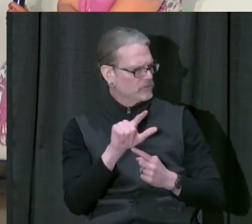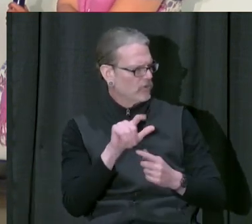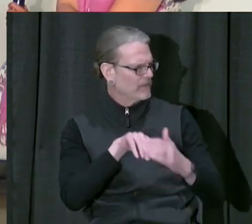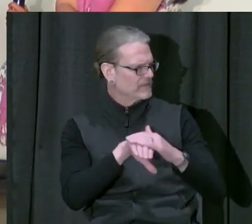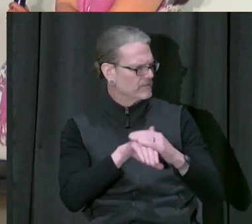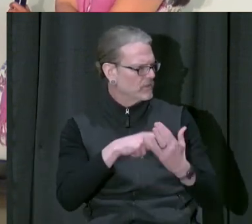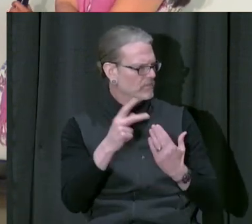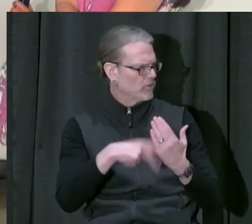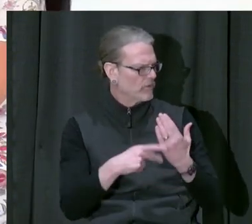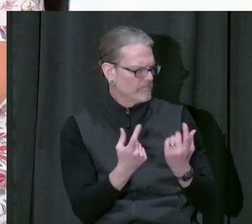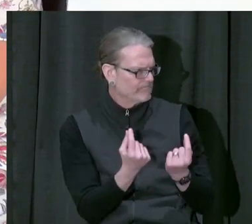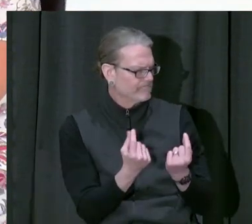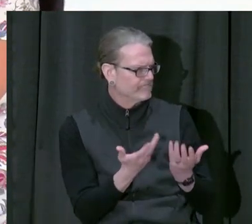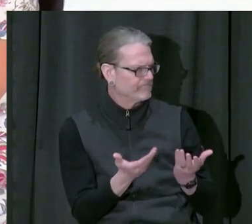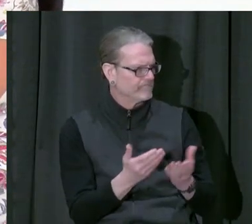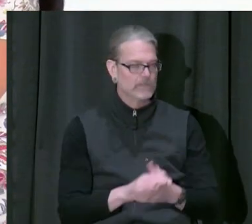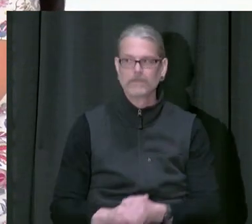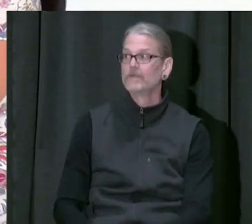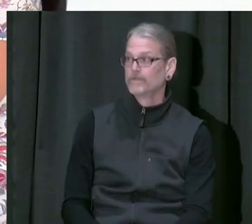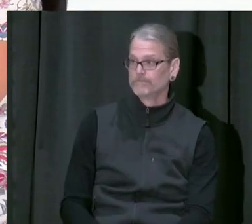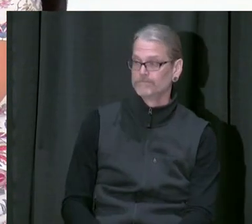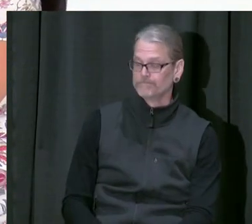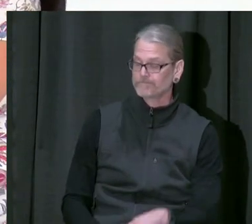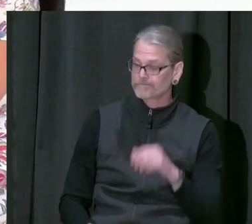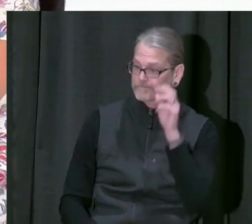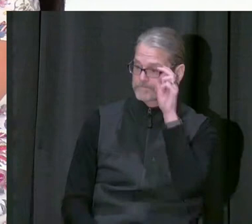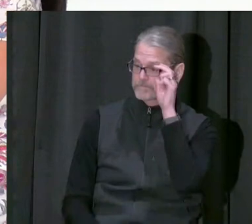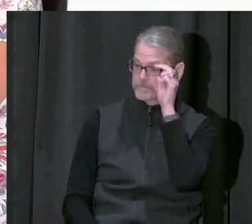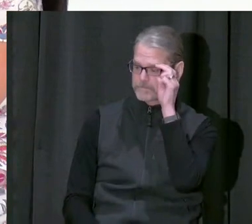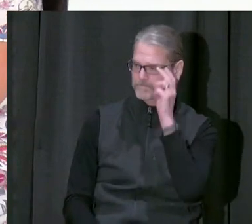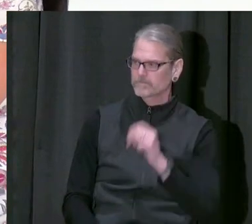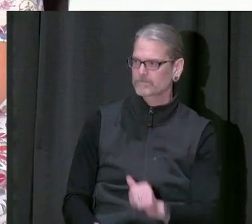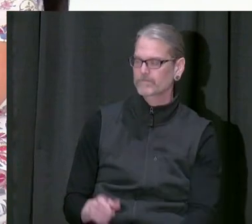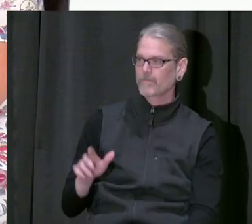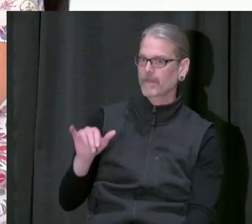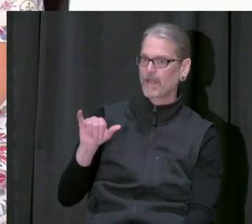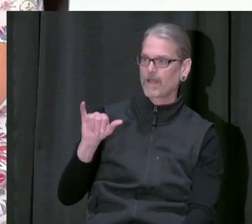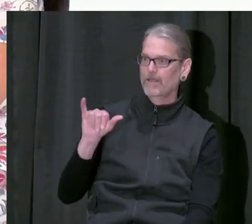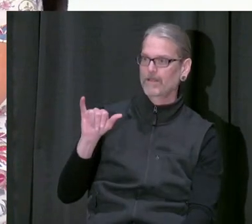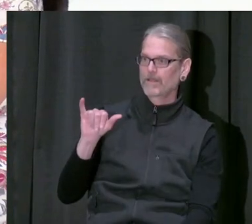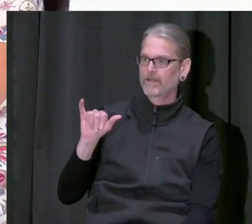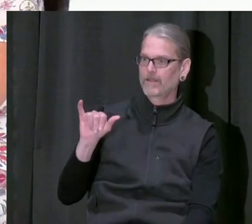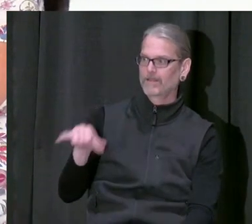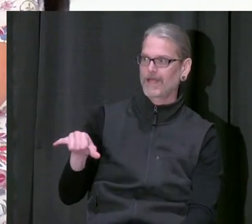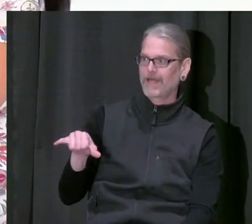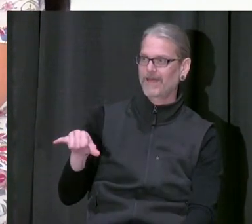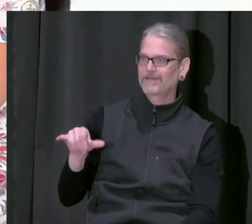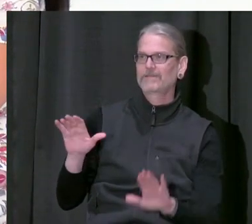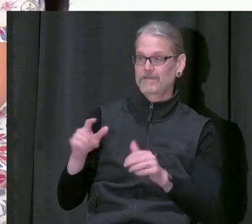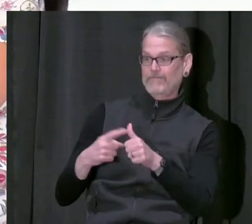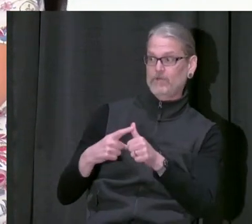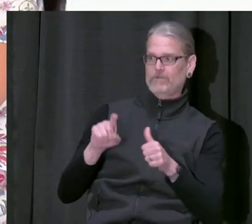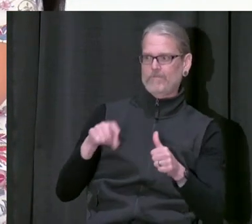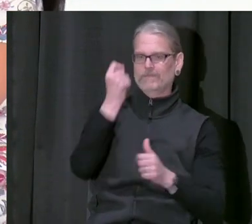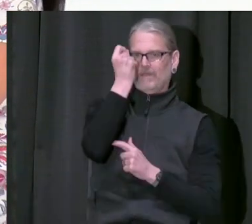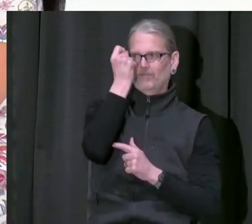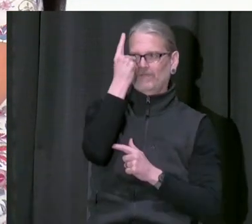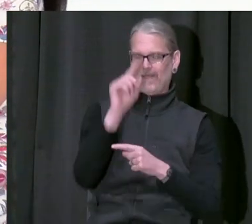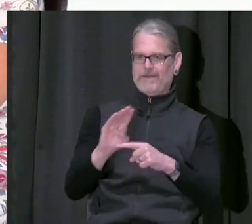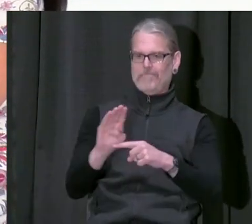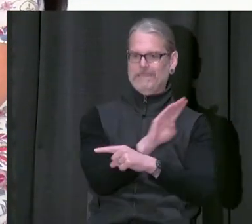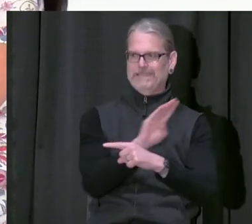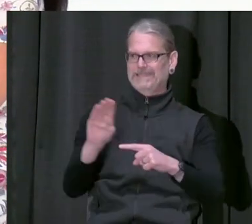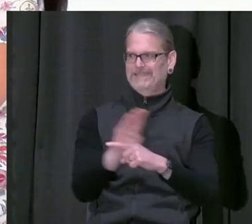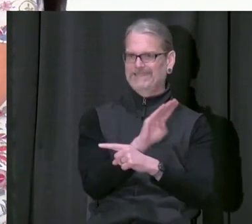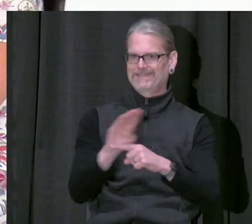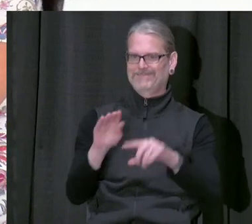accessibility program? So that's, you have to understand the business you're in, because